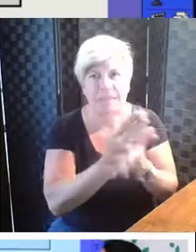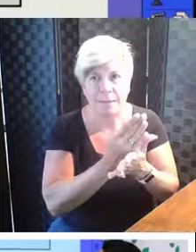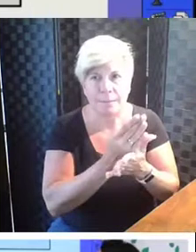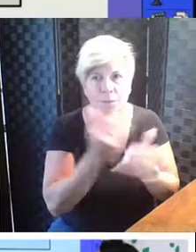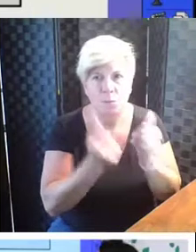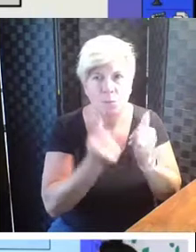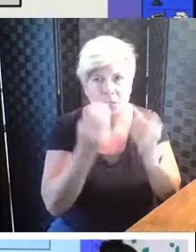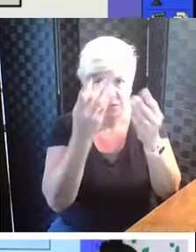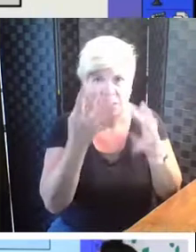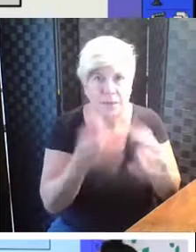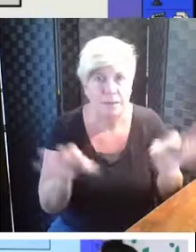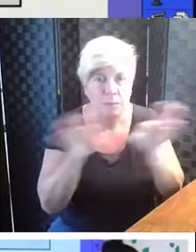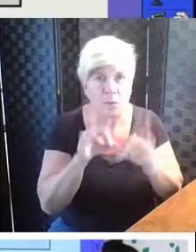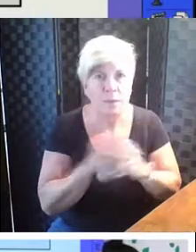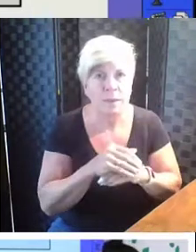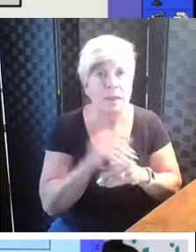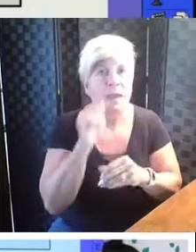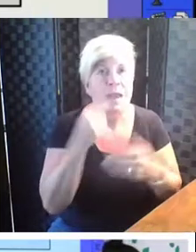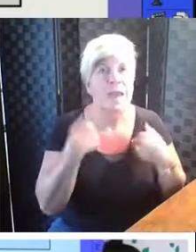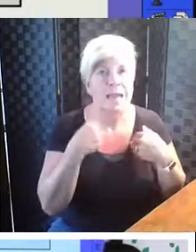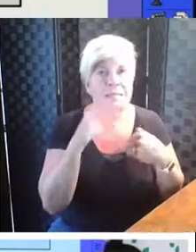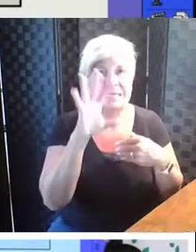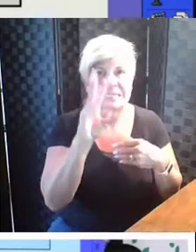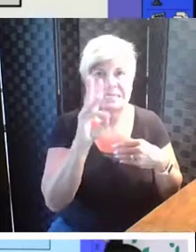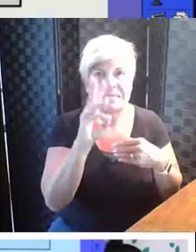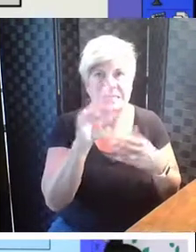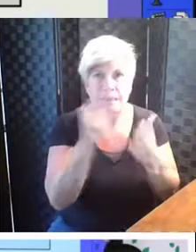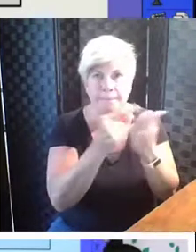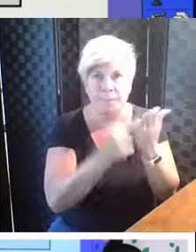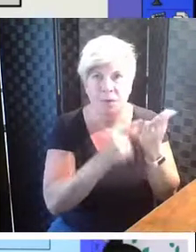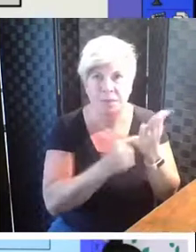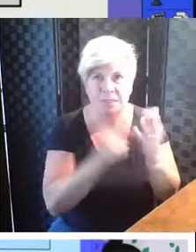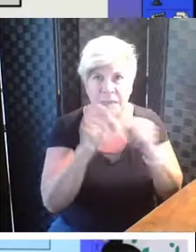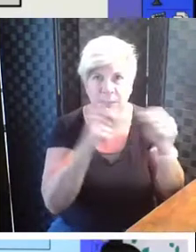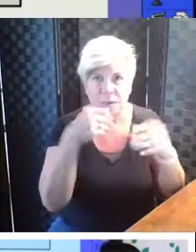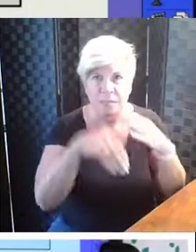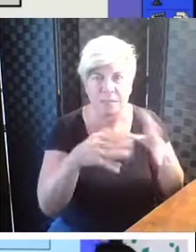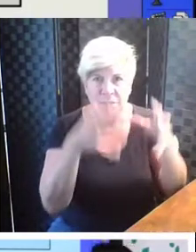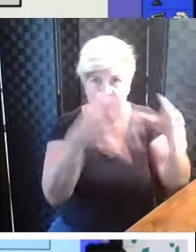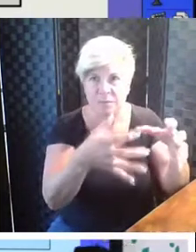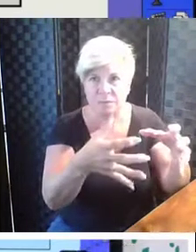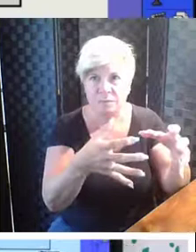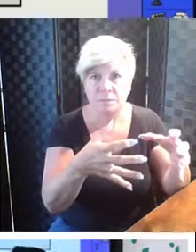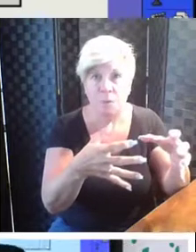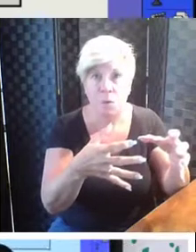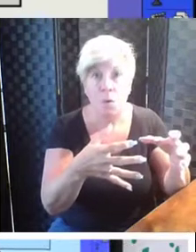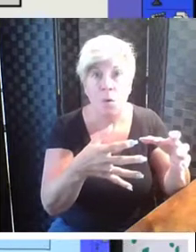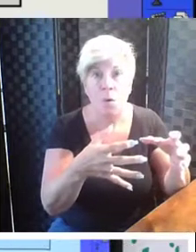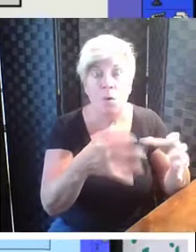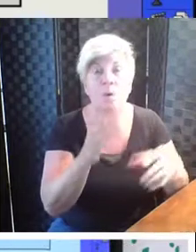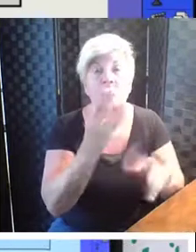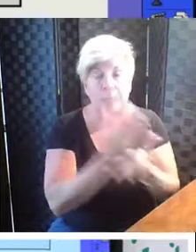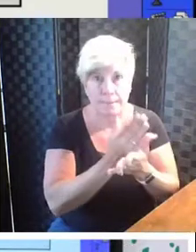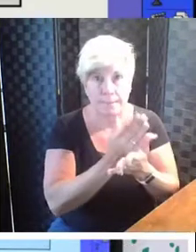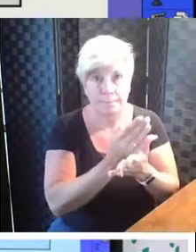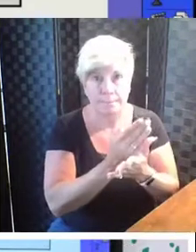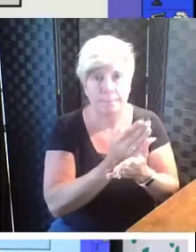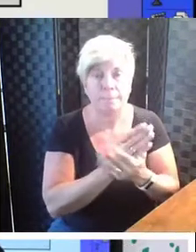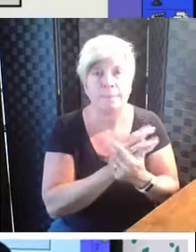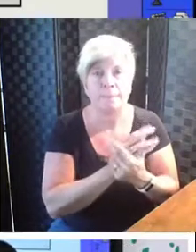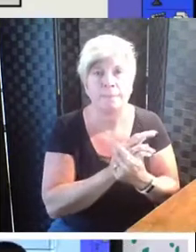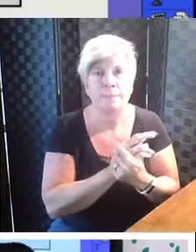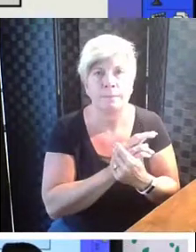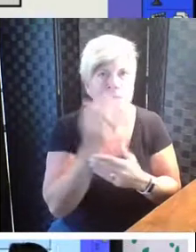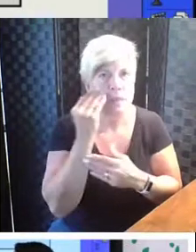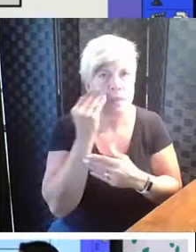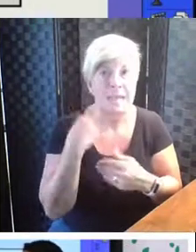what information it has. Ariana has 6 polka dotted bows in her hair bow collection. We're gonna stop there. So